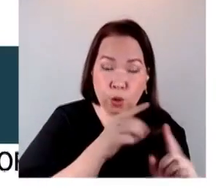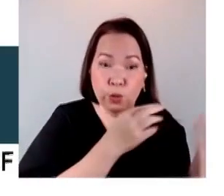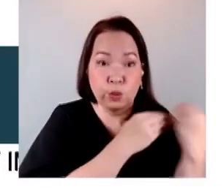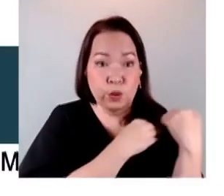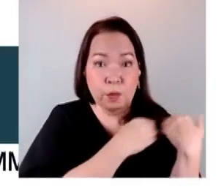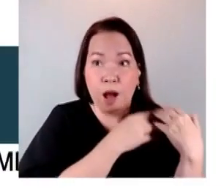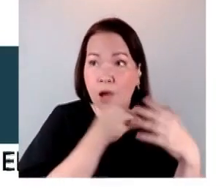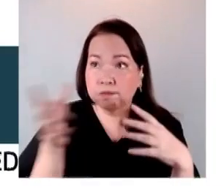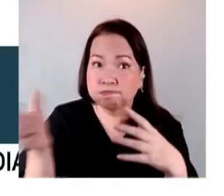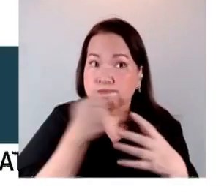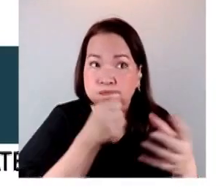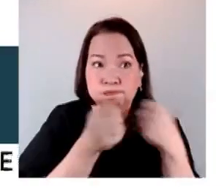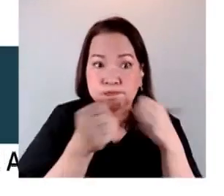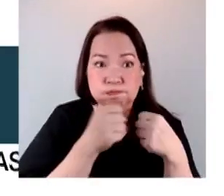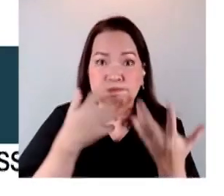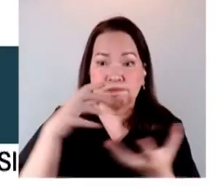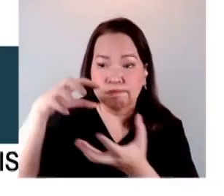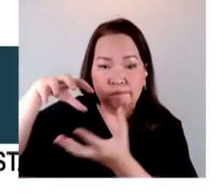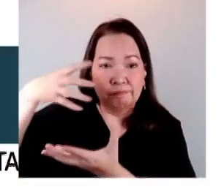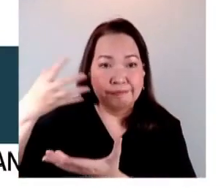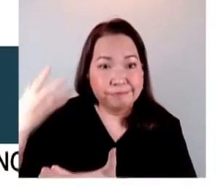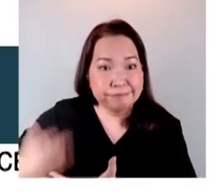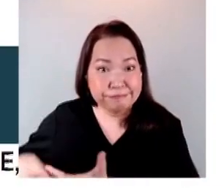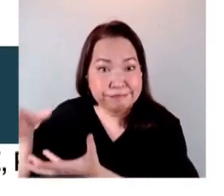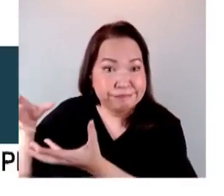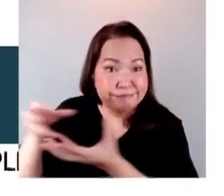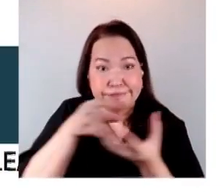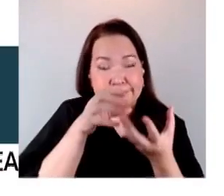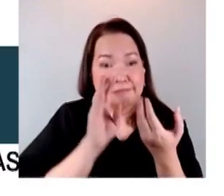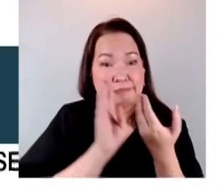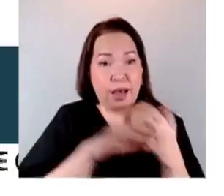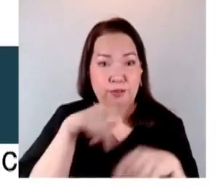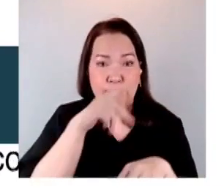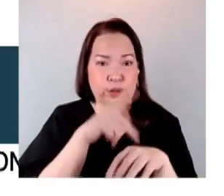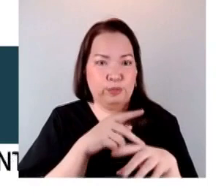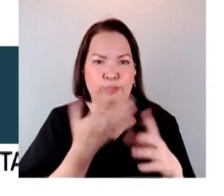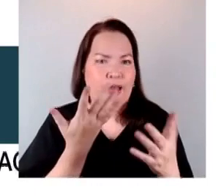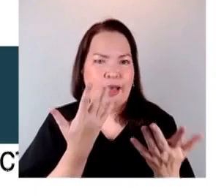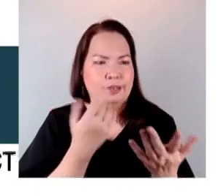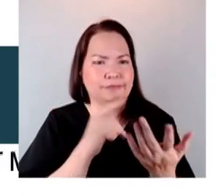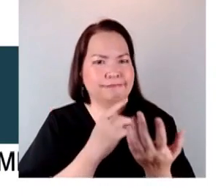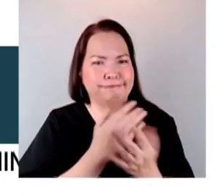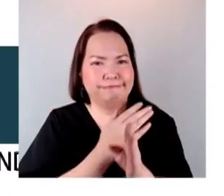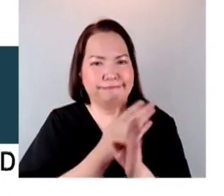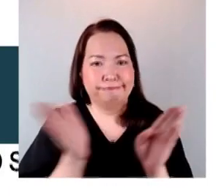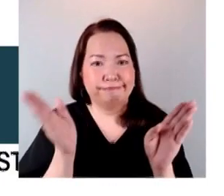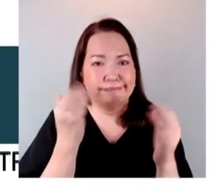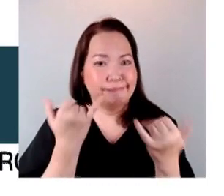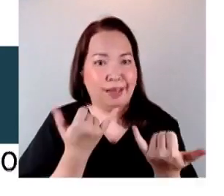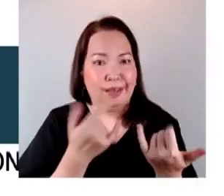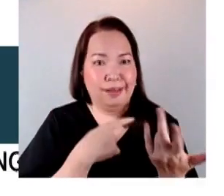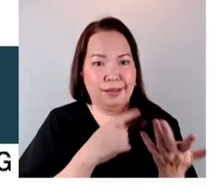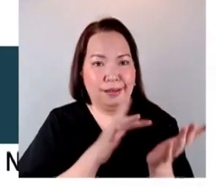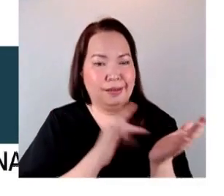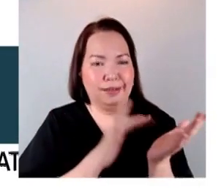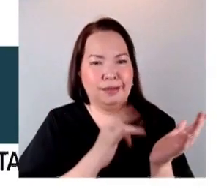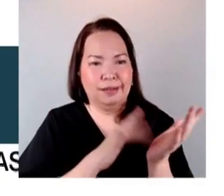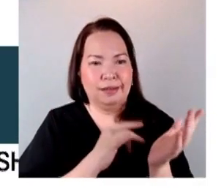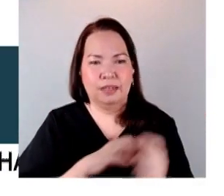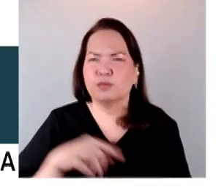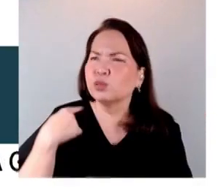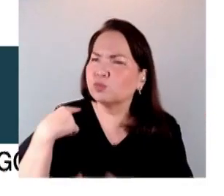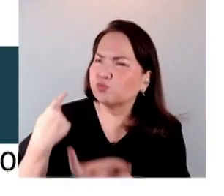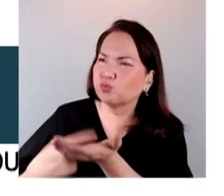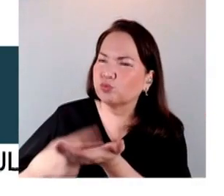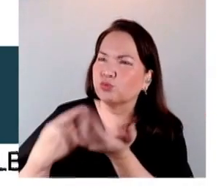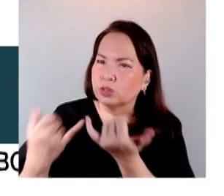recovering ill-gotten wealth from the Marcos family. Mm. Now, because it's being talked about now, but in the future, of course, you mentioned